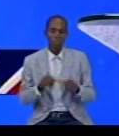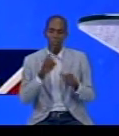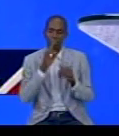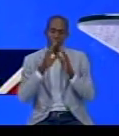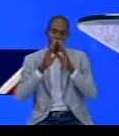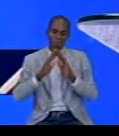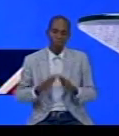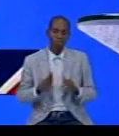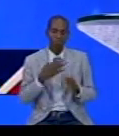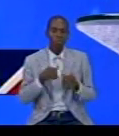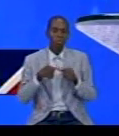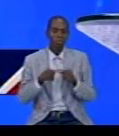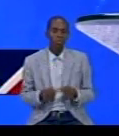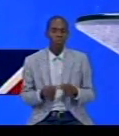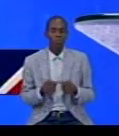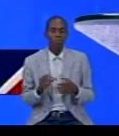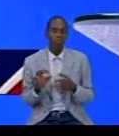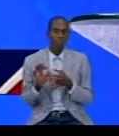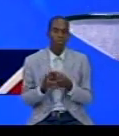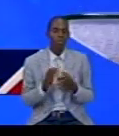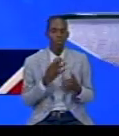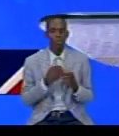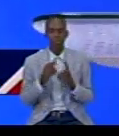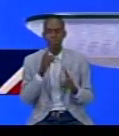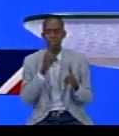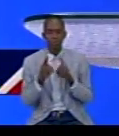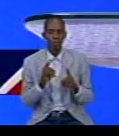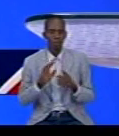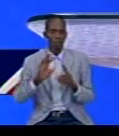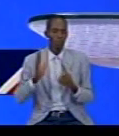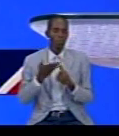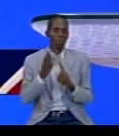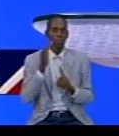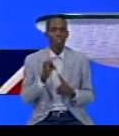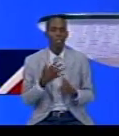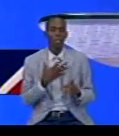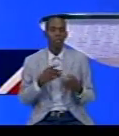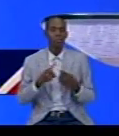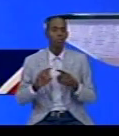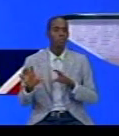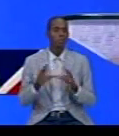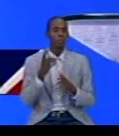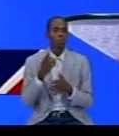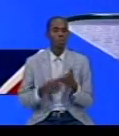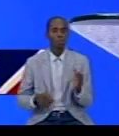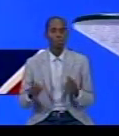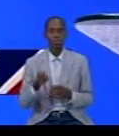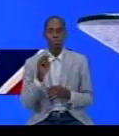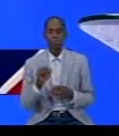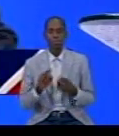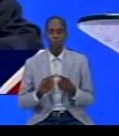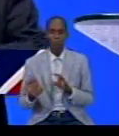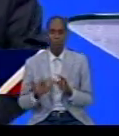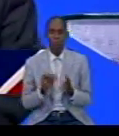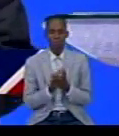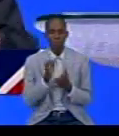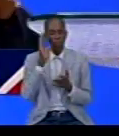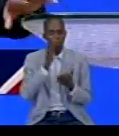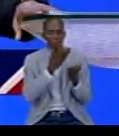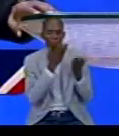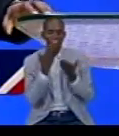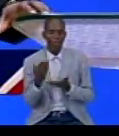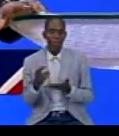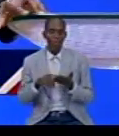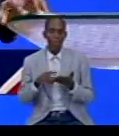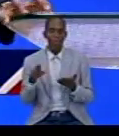stay connected and to talk convincingly and to do what you ought to do that will bring results. But when you